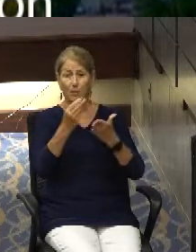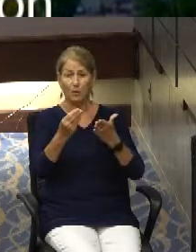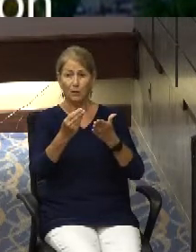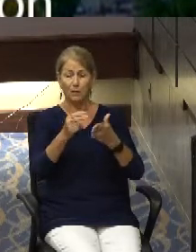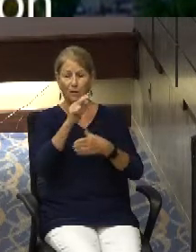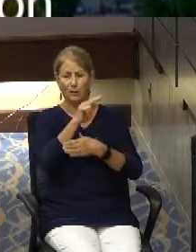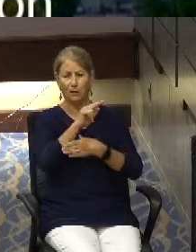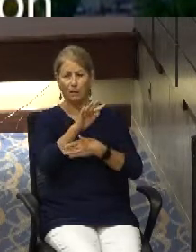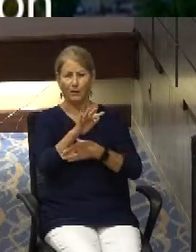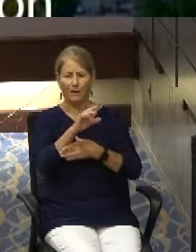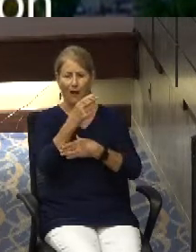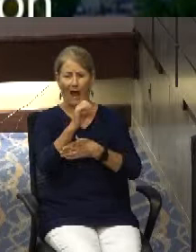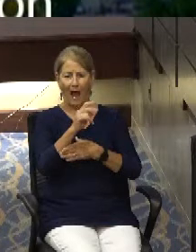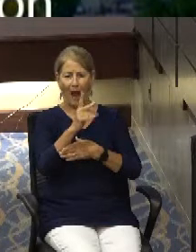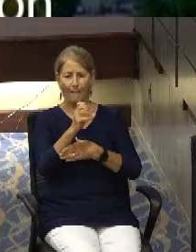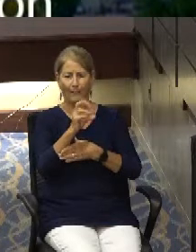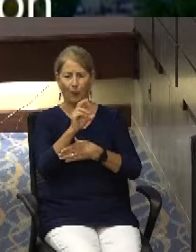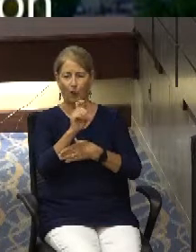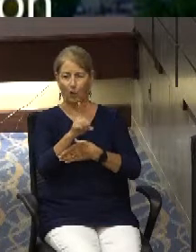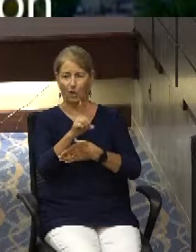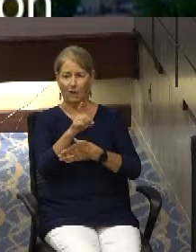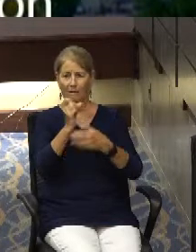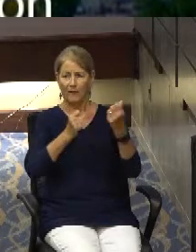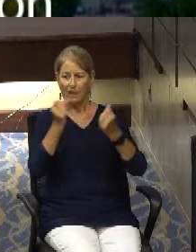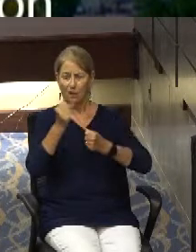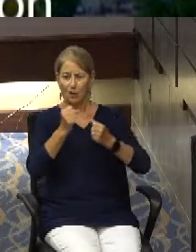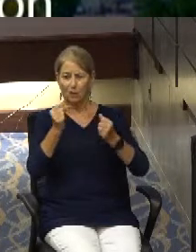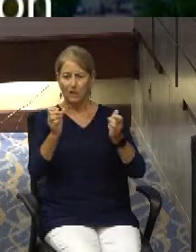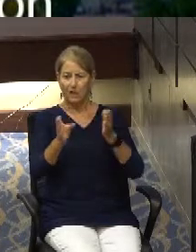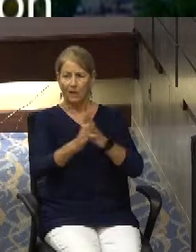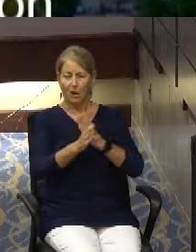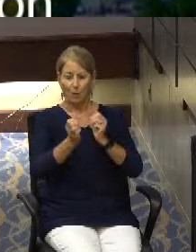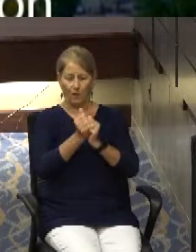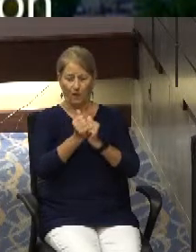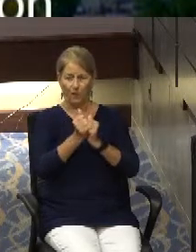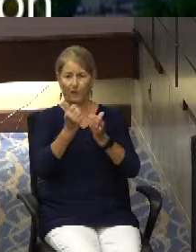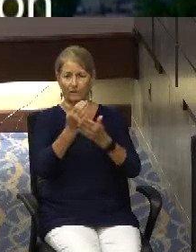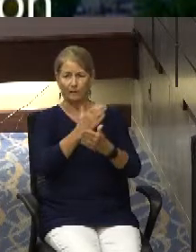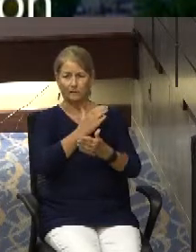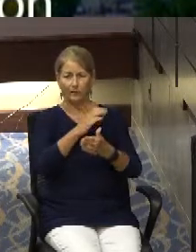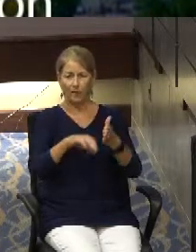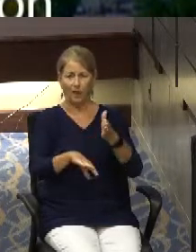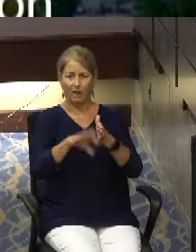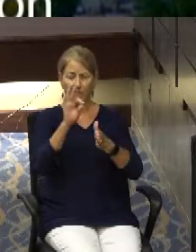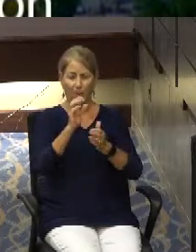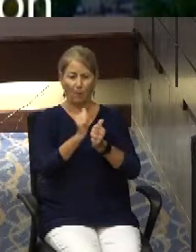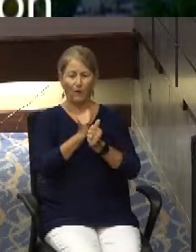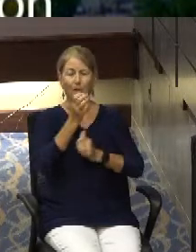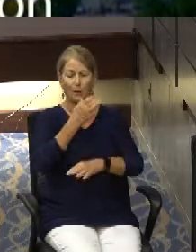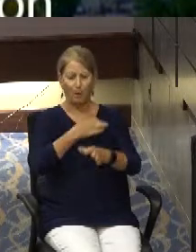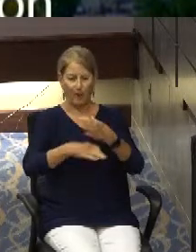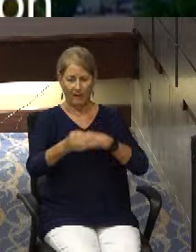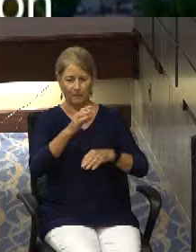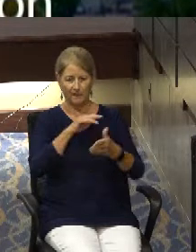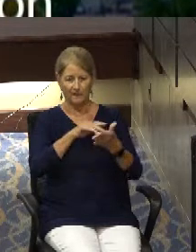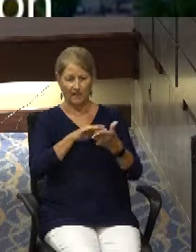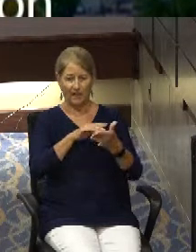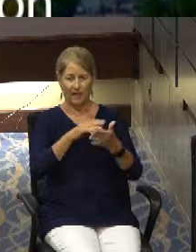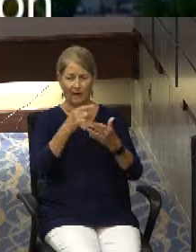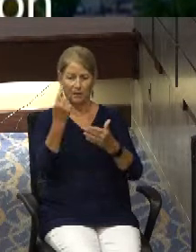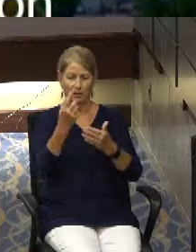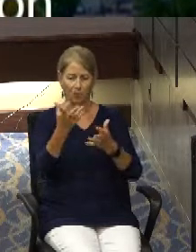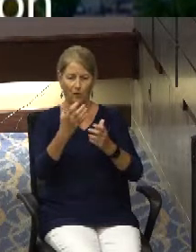vehicles, is in alignment with the preliminary findings of the fleet replacement study. And wanted just to